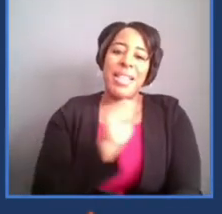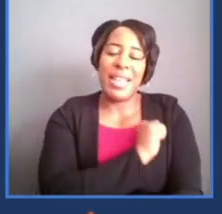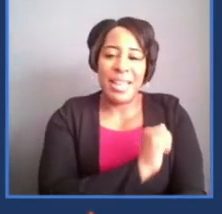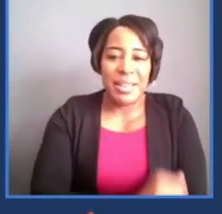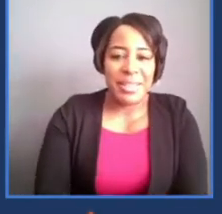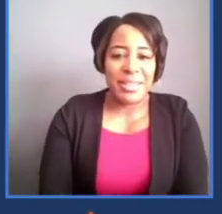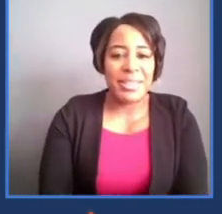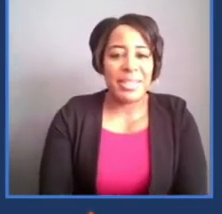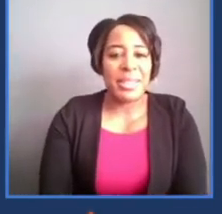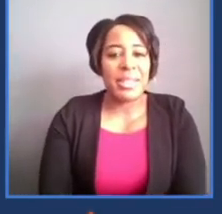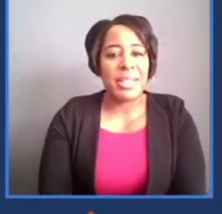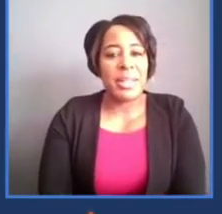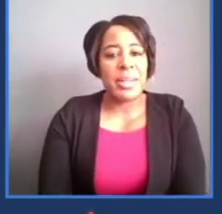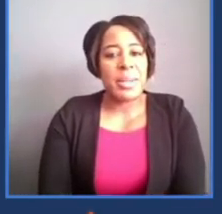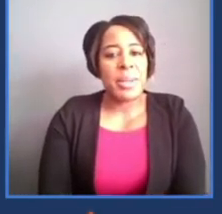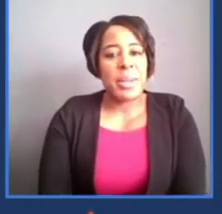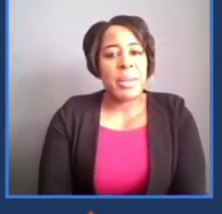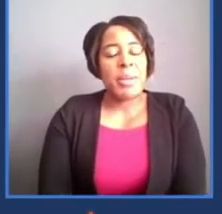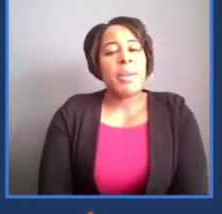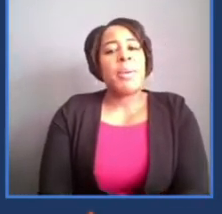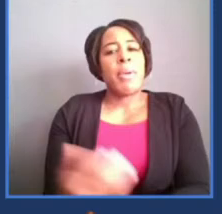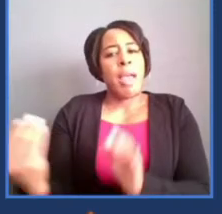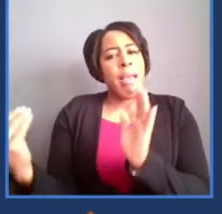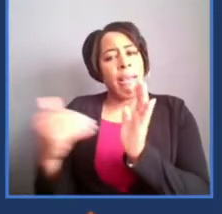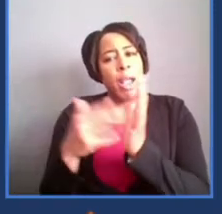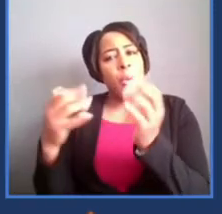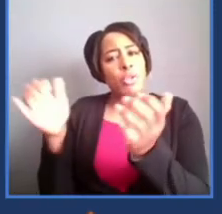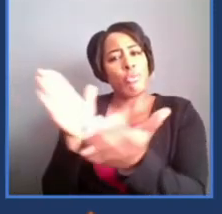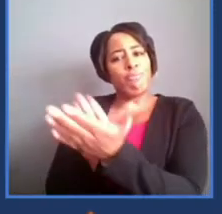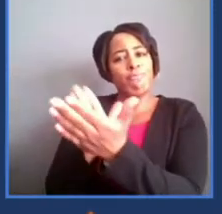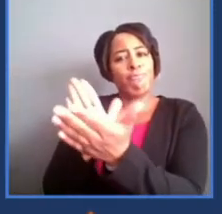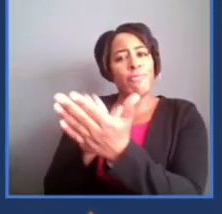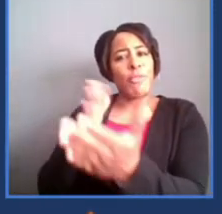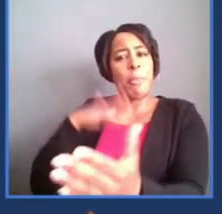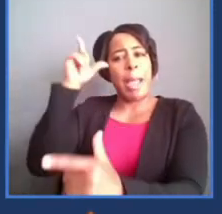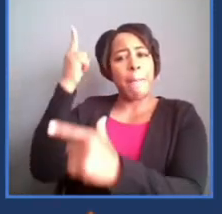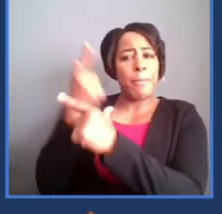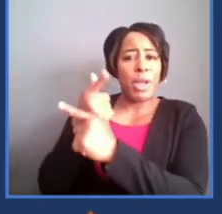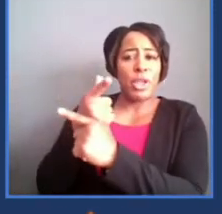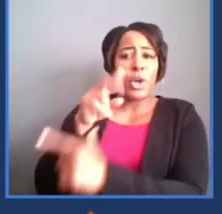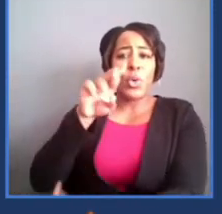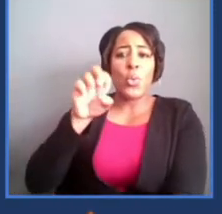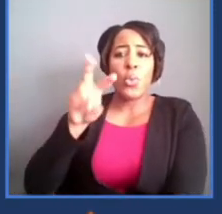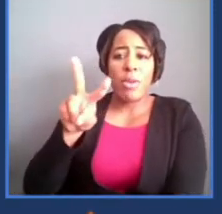Y'all give it up again for my brother, the Reverend Raphael Warnock.